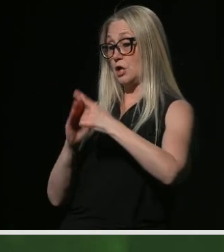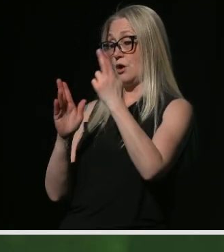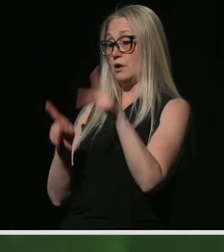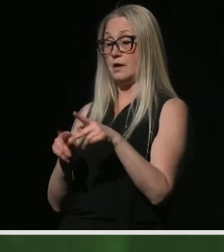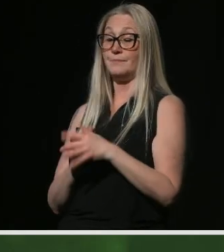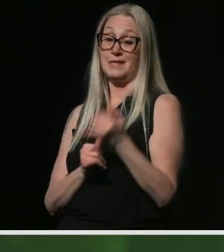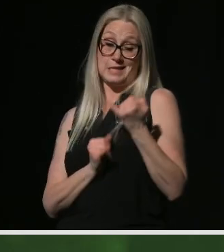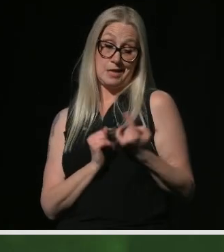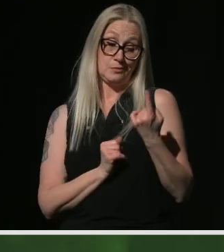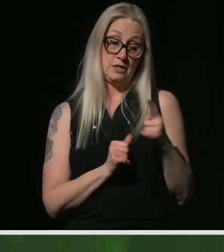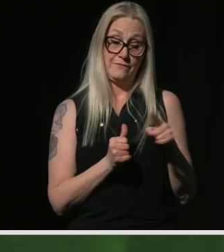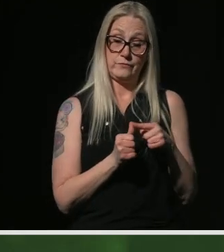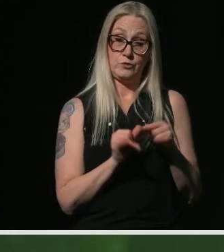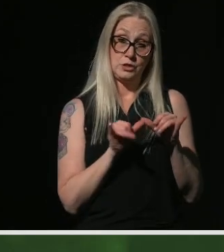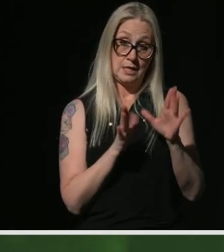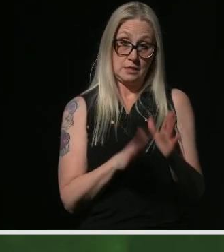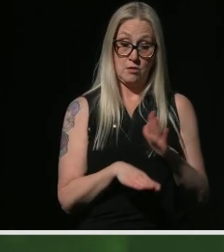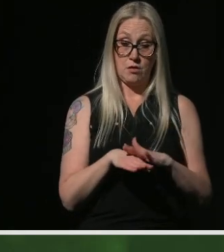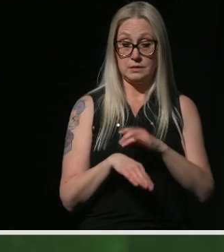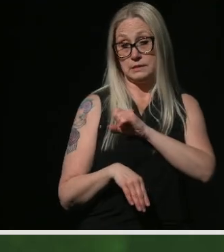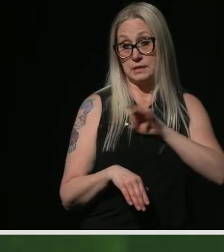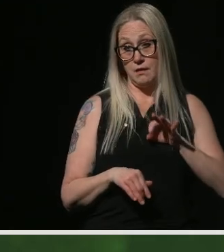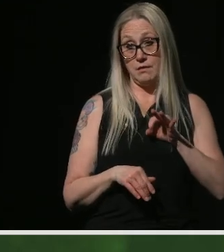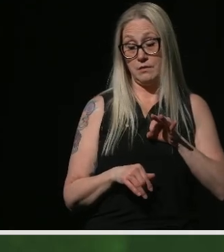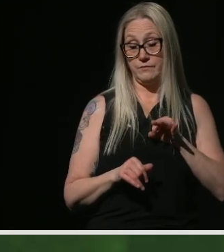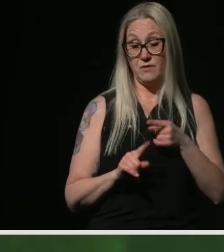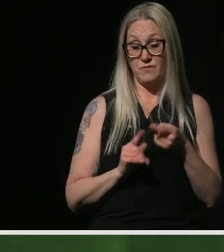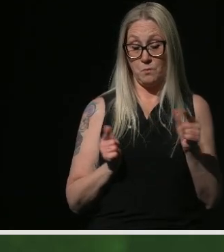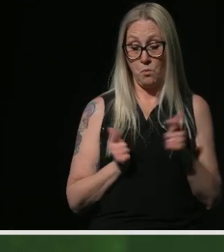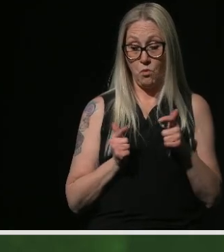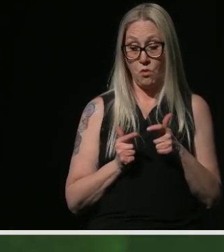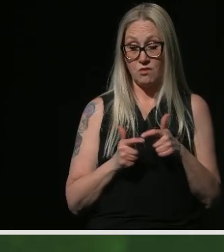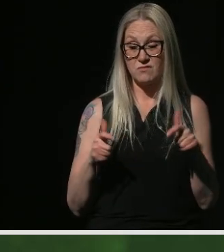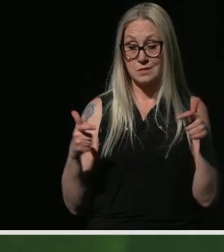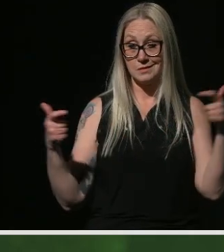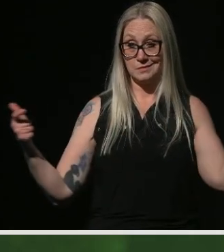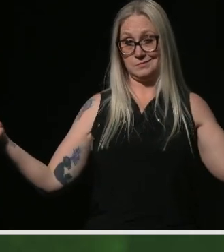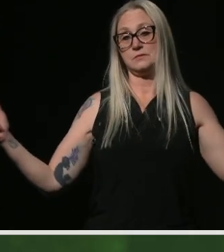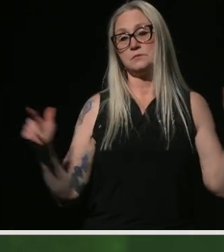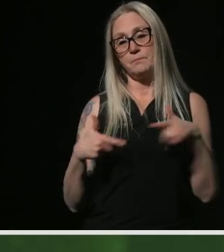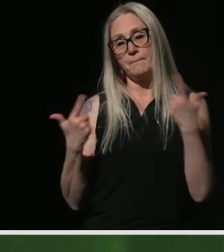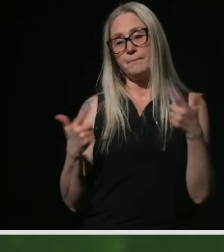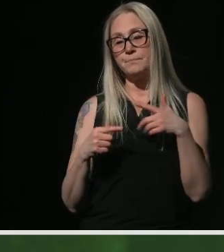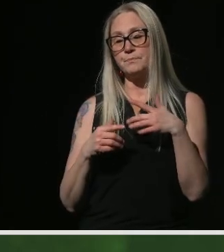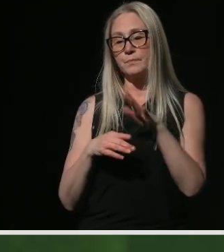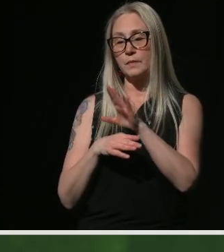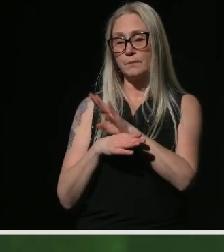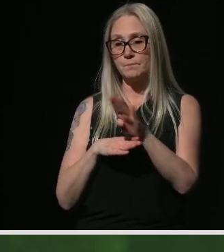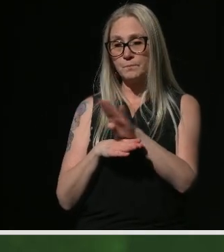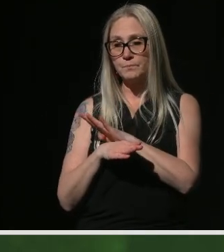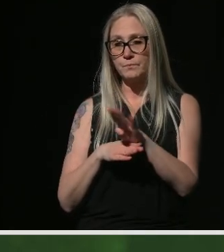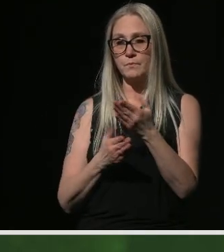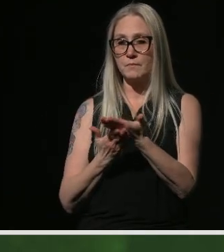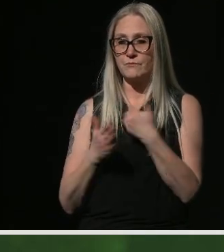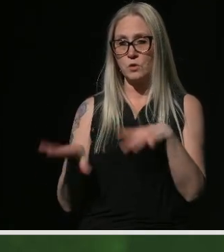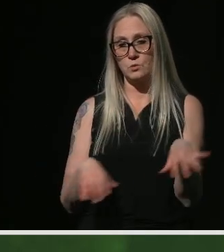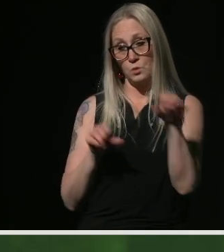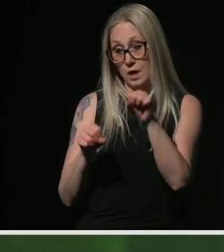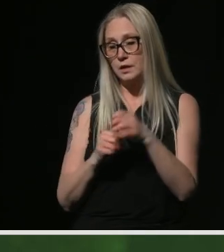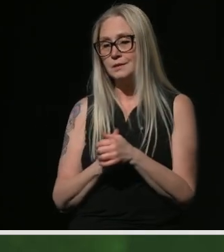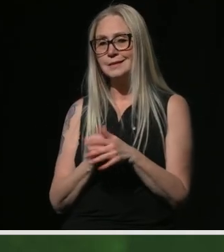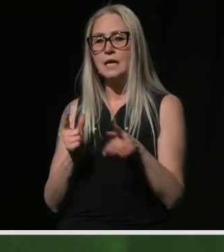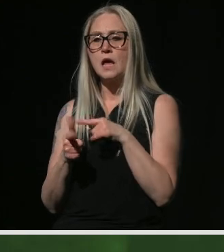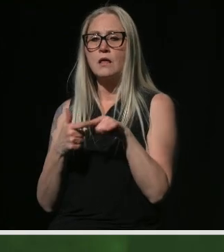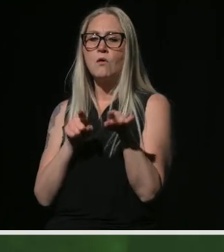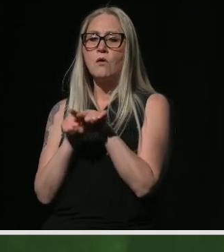first engineer on staff and took them from small lab scale all the way to large commercial pilots before they were acquired. We also have a